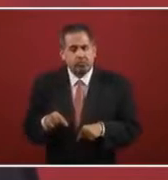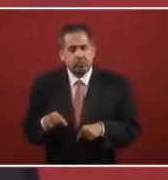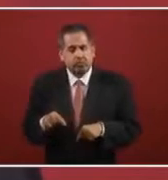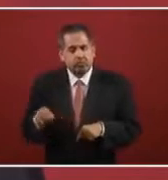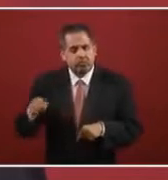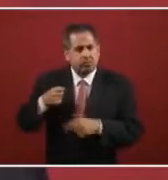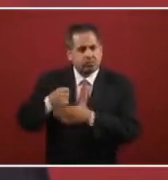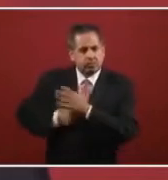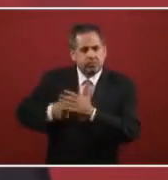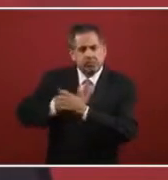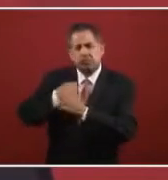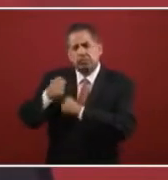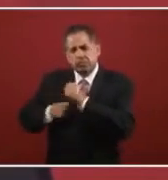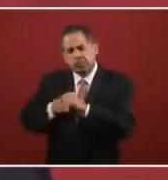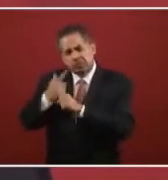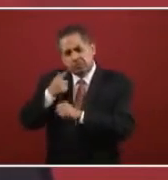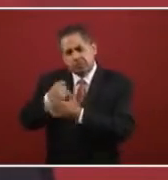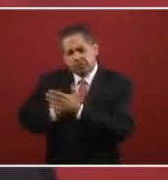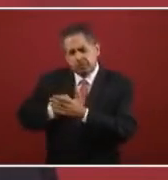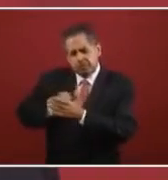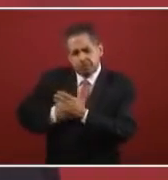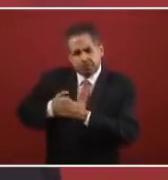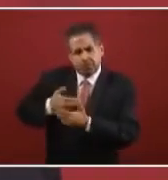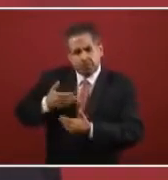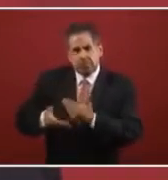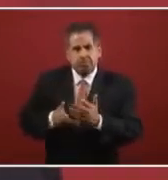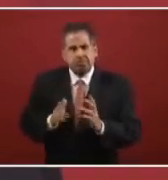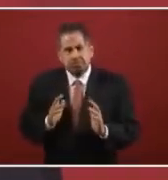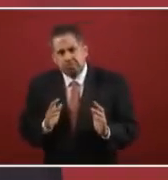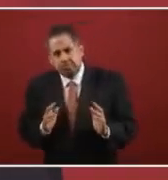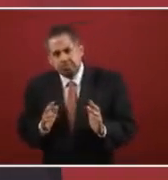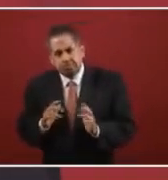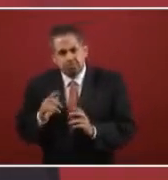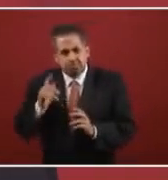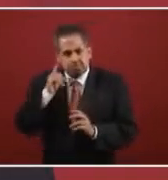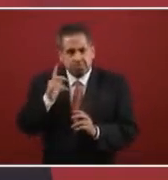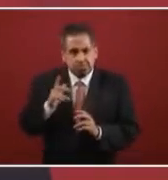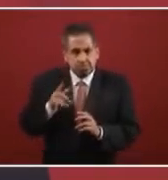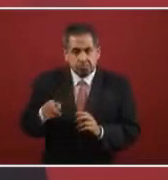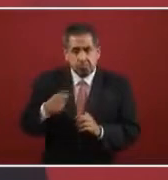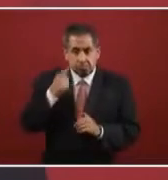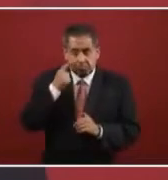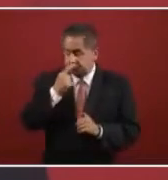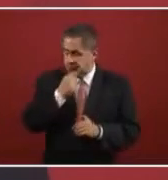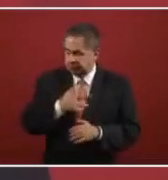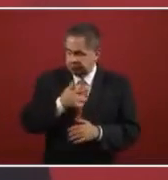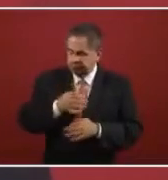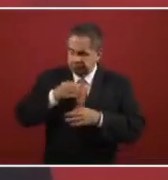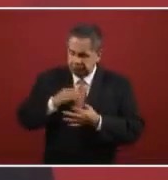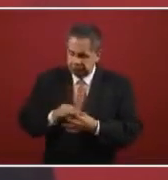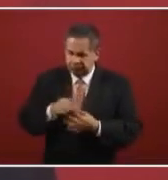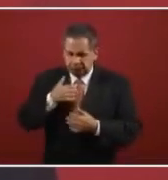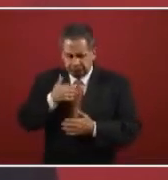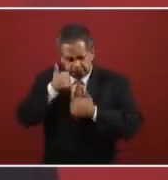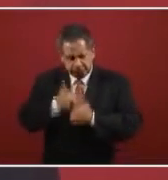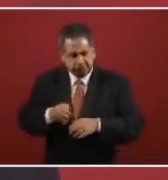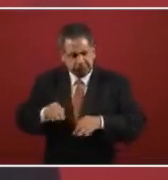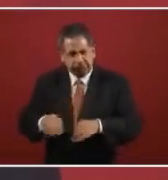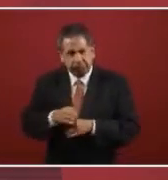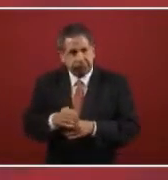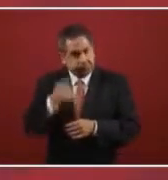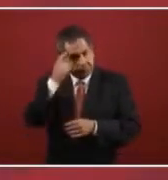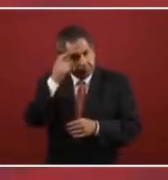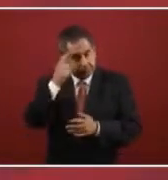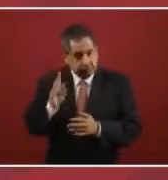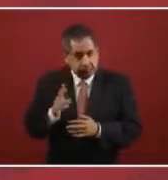lucha social from the social y que plight, están por convicción, and they por work due to principios. conviction and